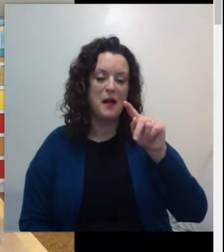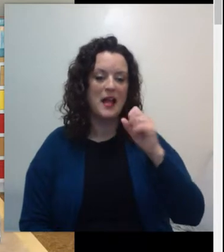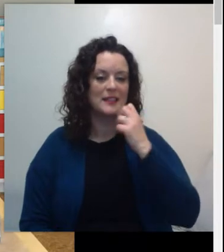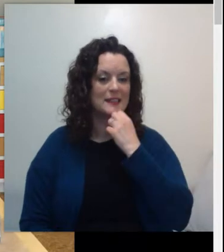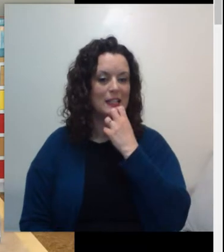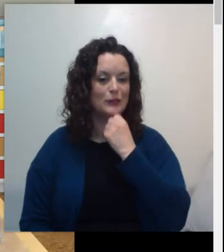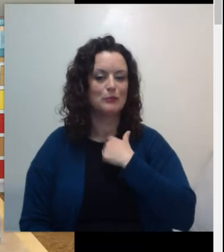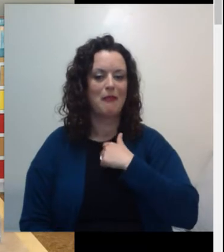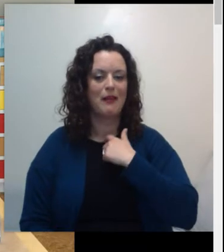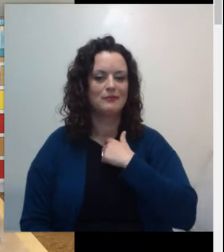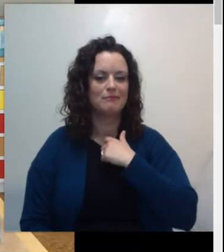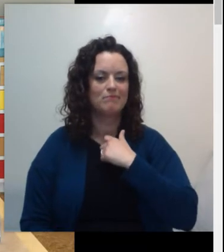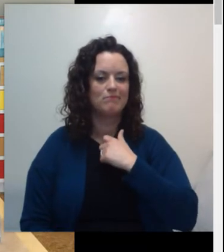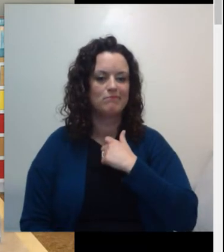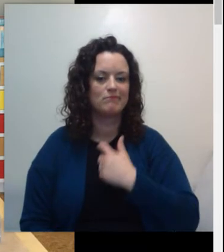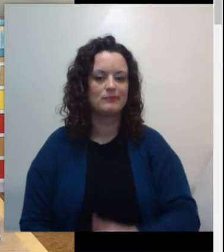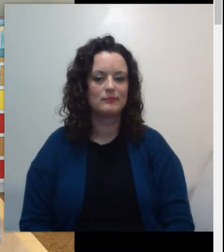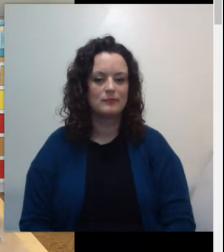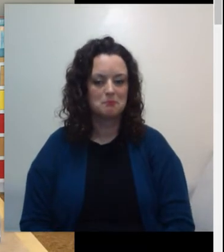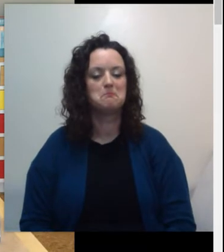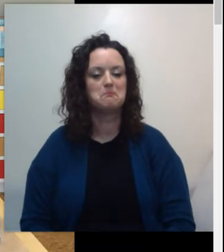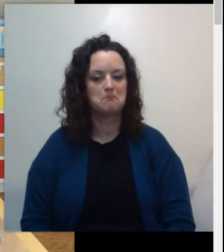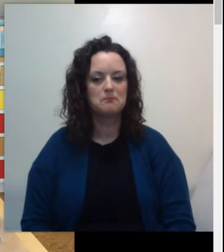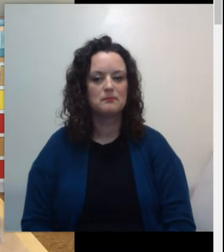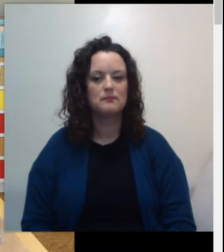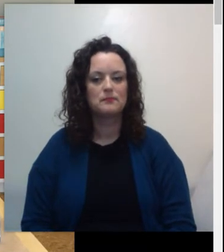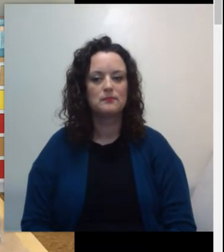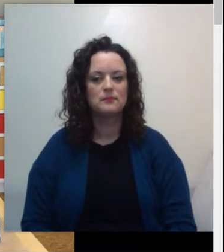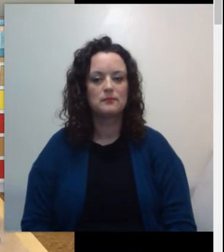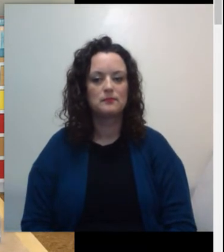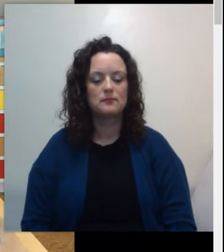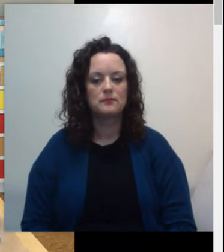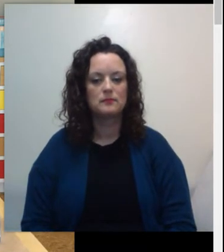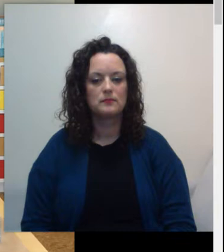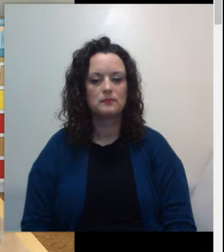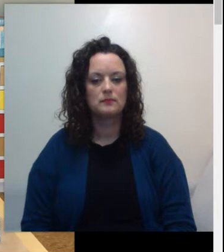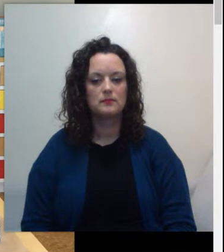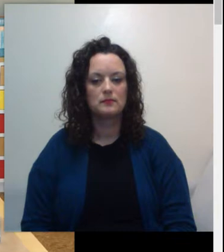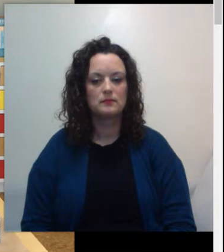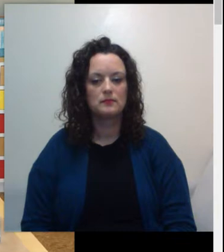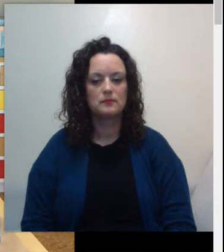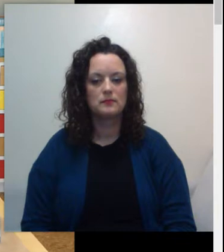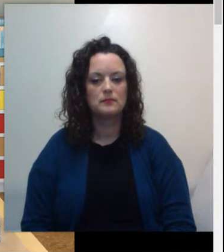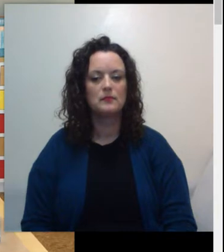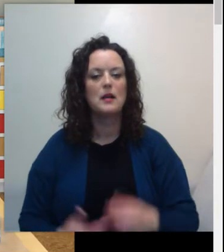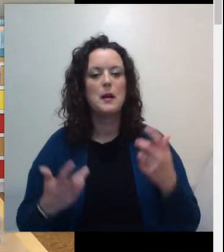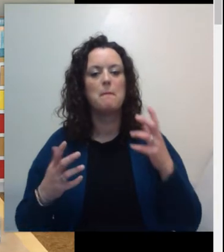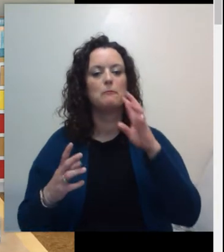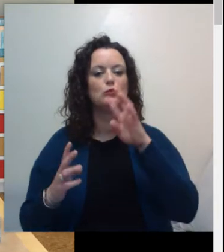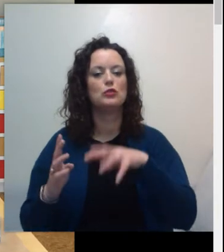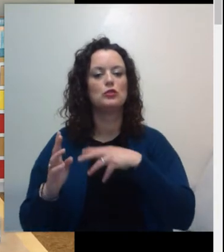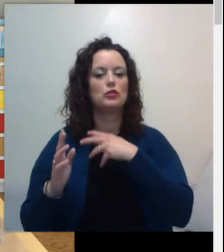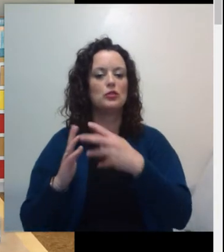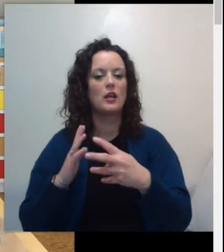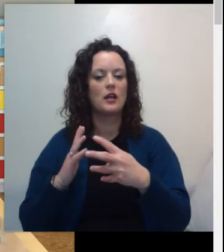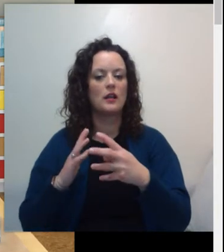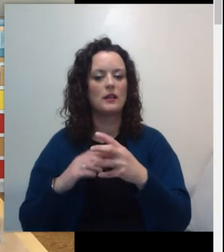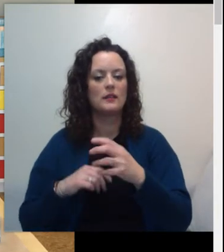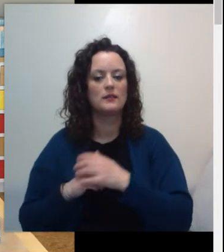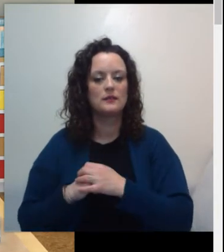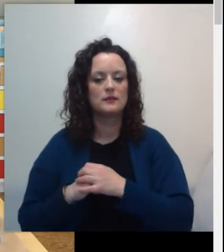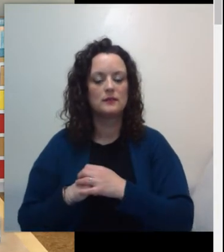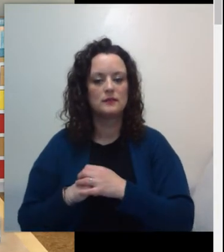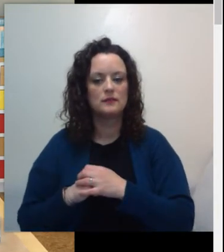That's a good pair of underpants. And they could be checkered, like my